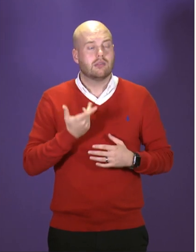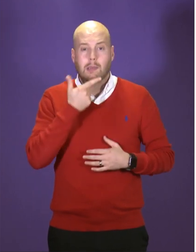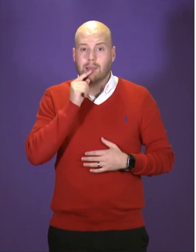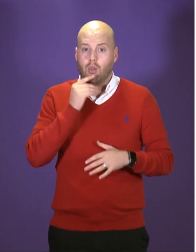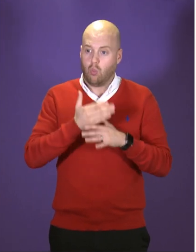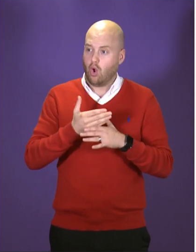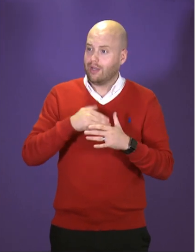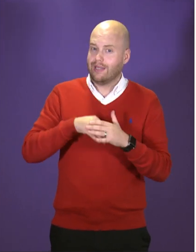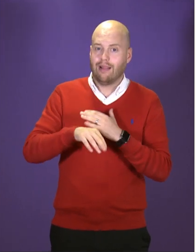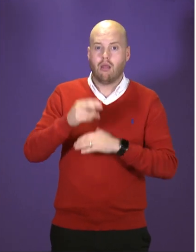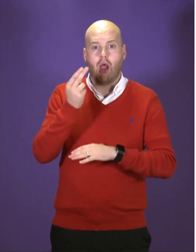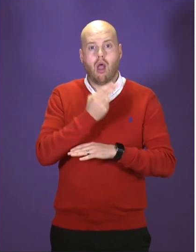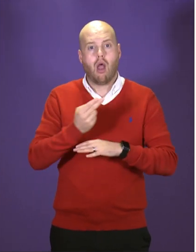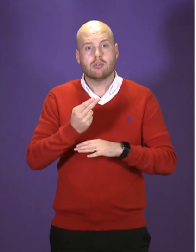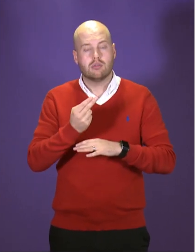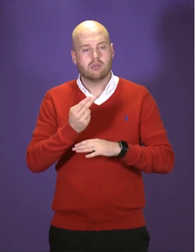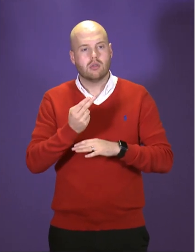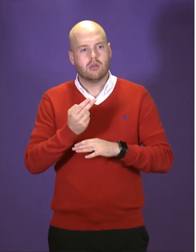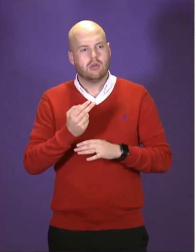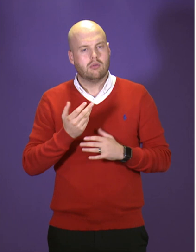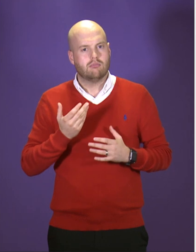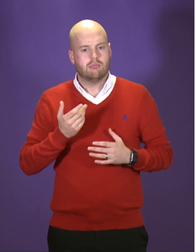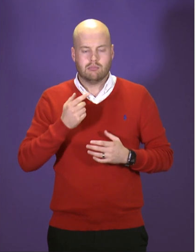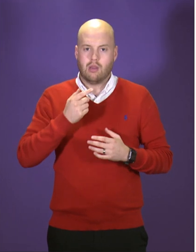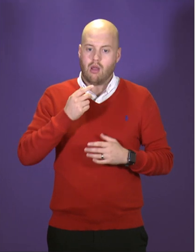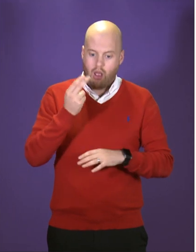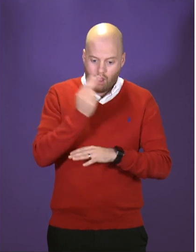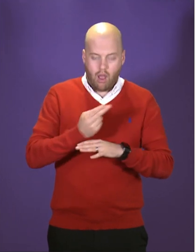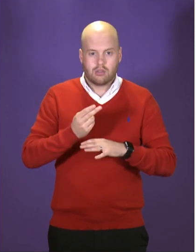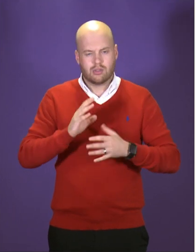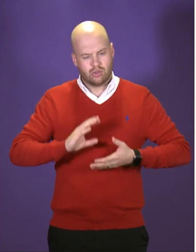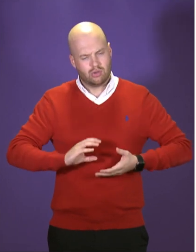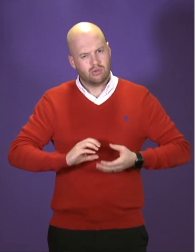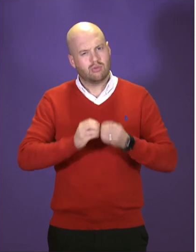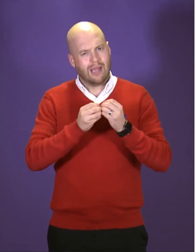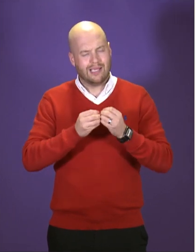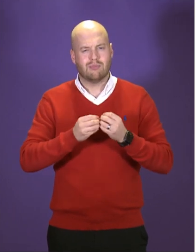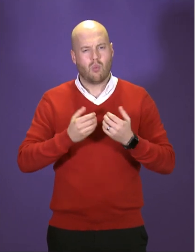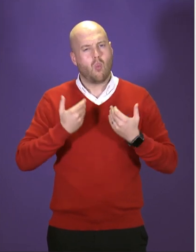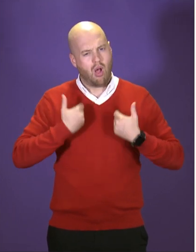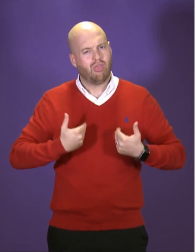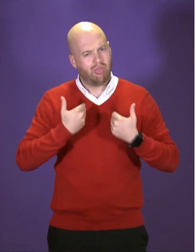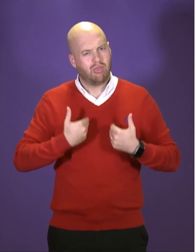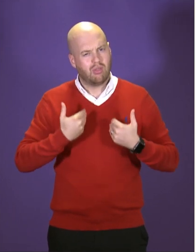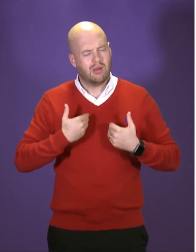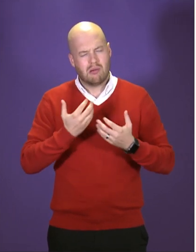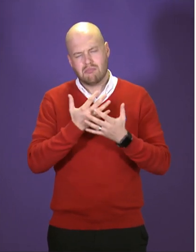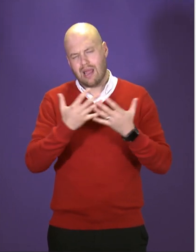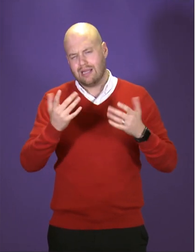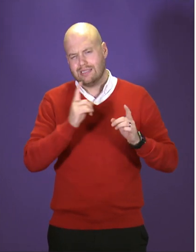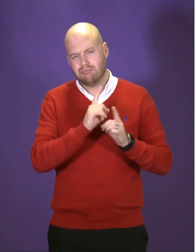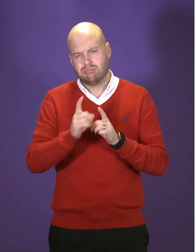does produce tangible and intangible wealth in many different ways and across the